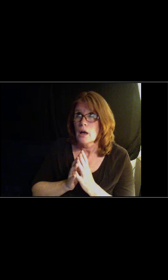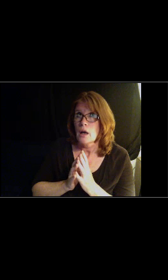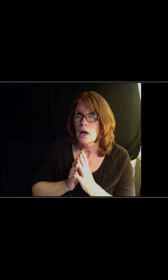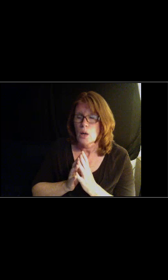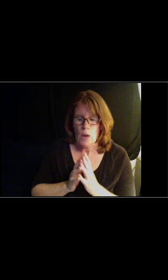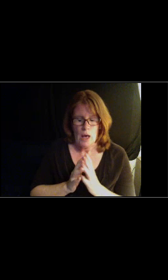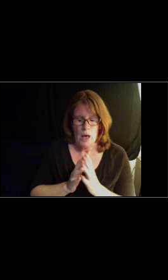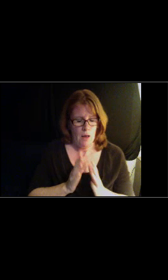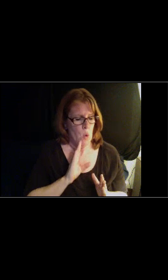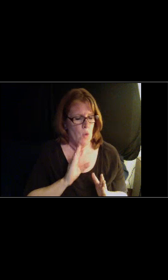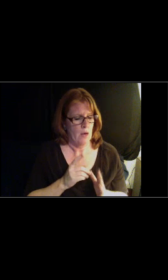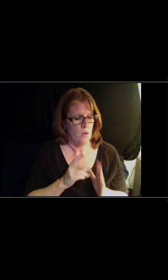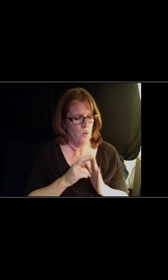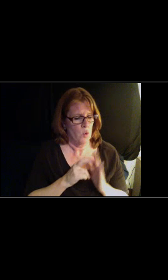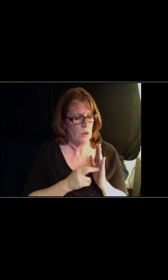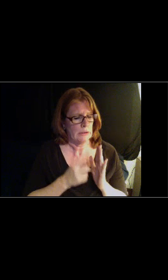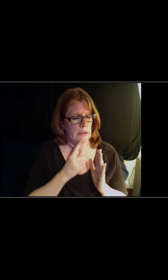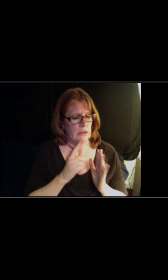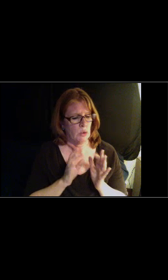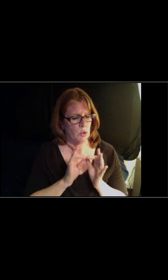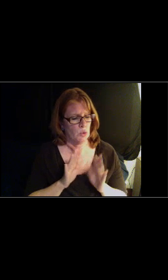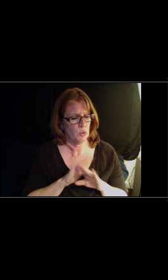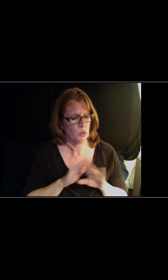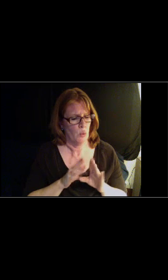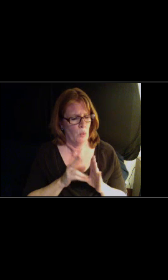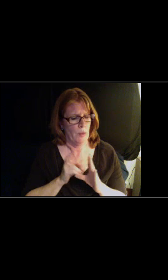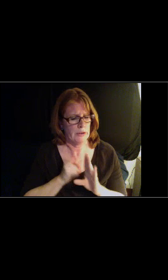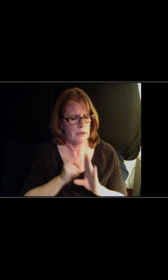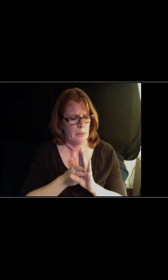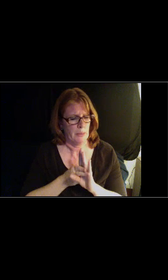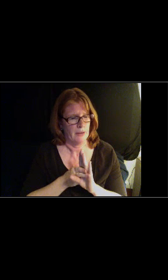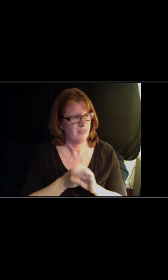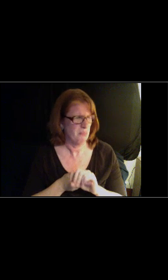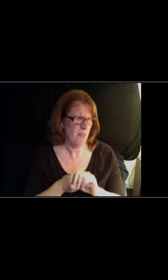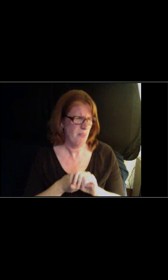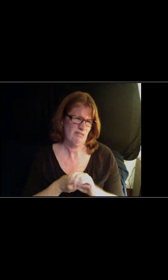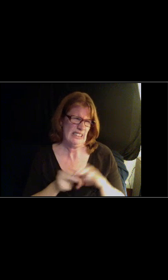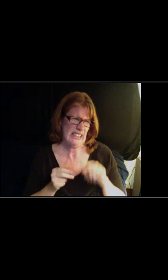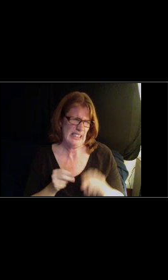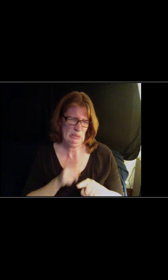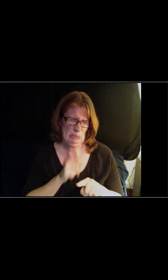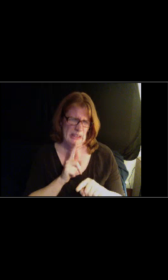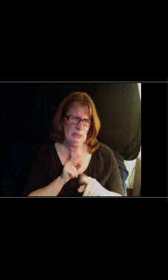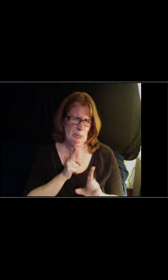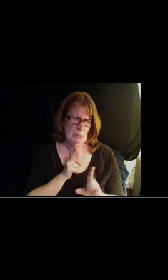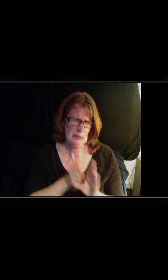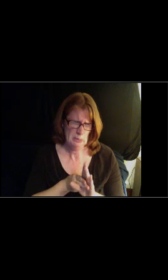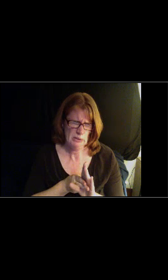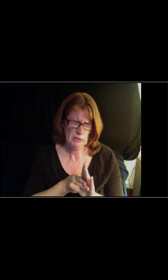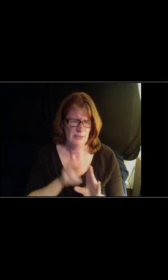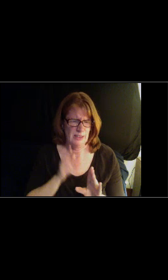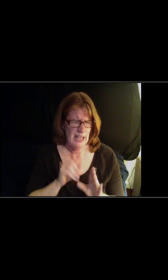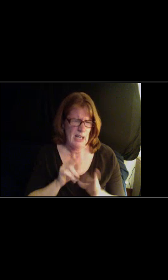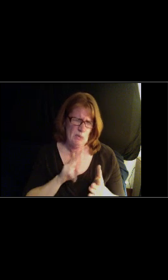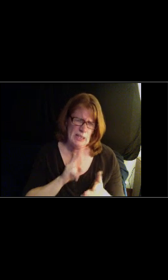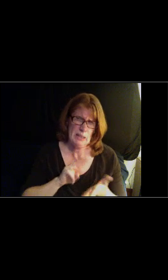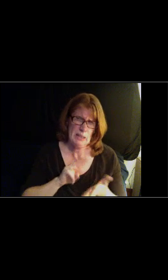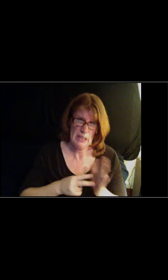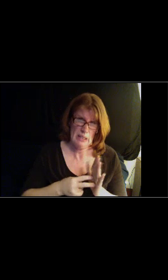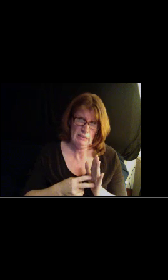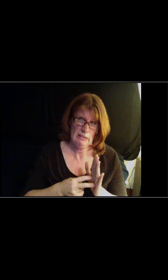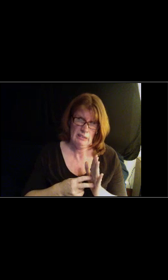are presenting food or at a meeting. And we look at the rule and the interpreter